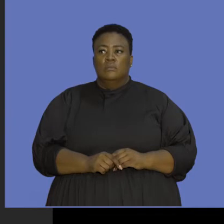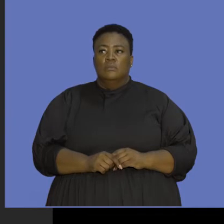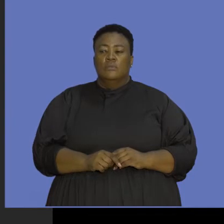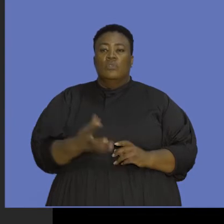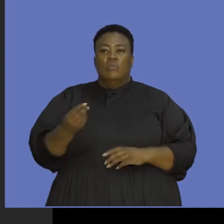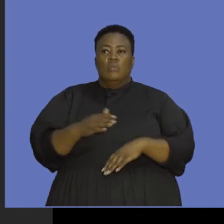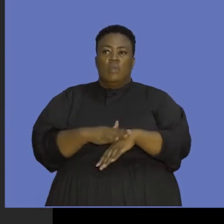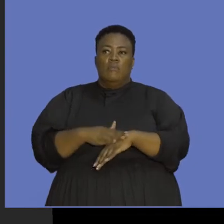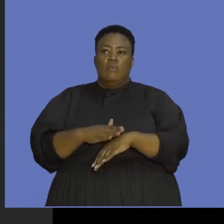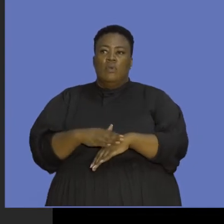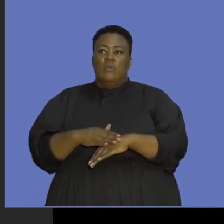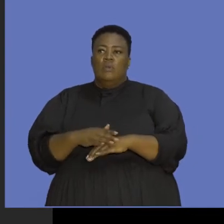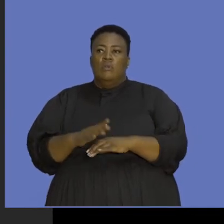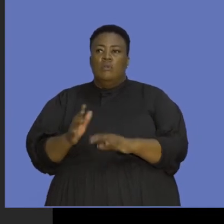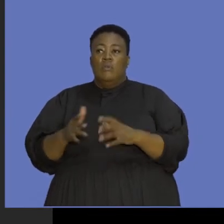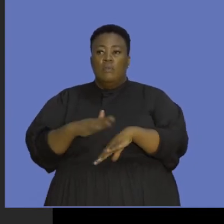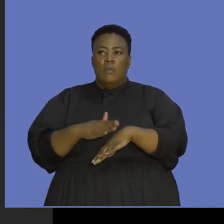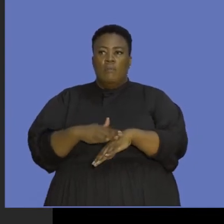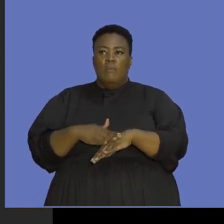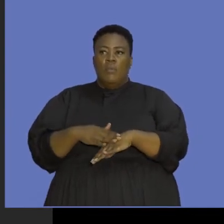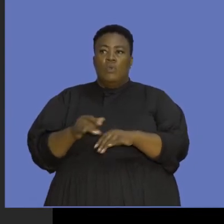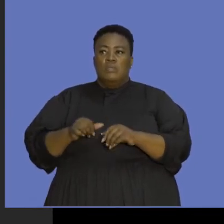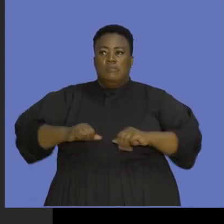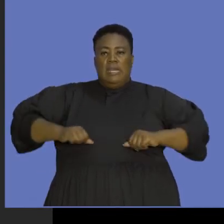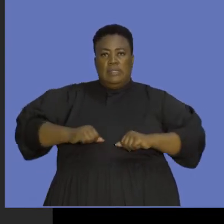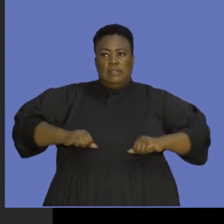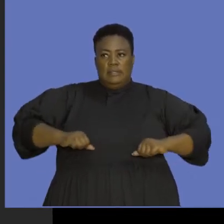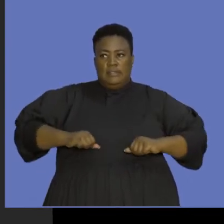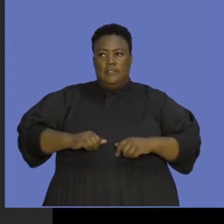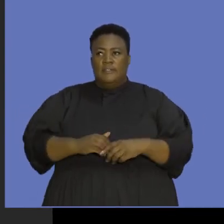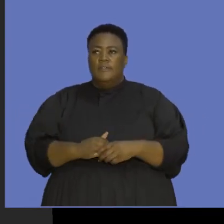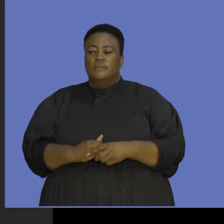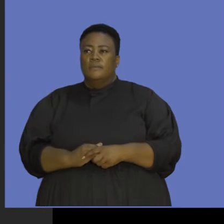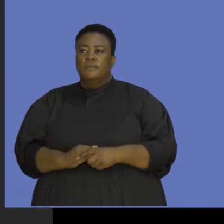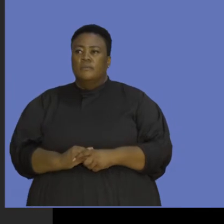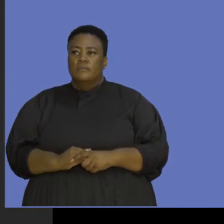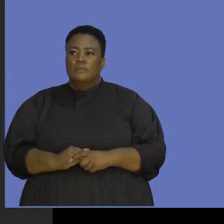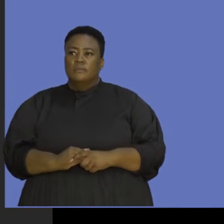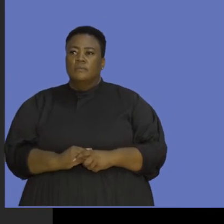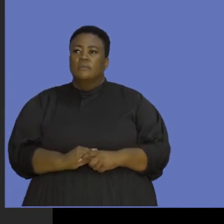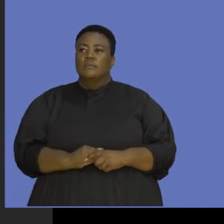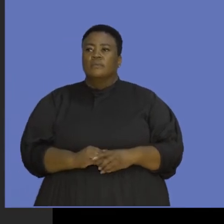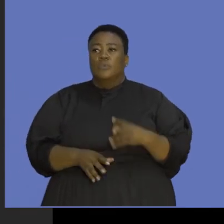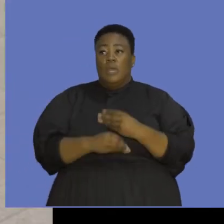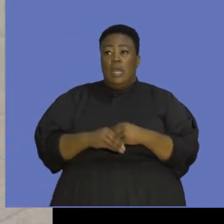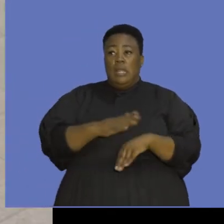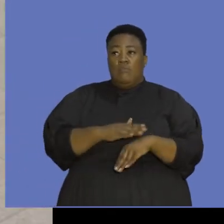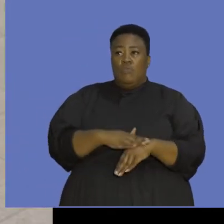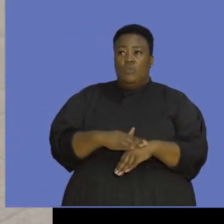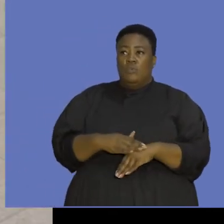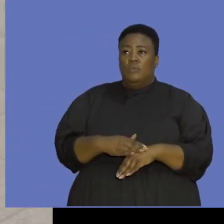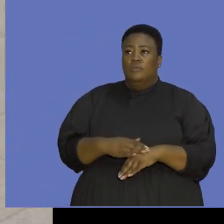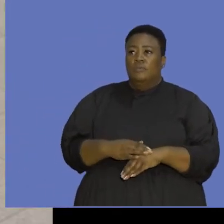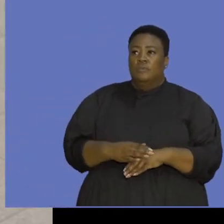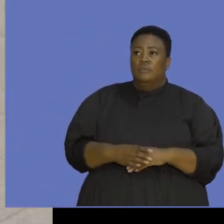10, 12, and a little bit extra. So there's more space. Let's make it even